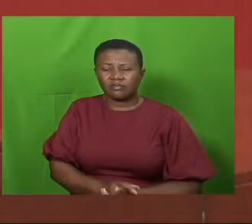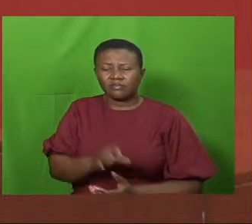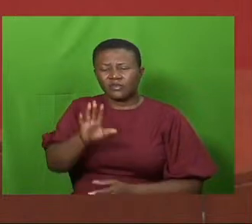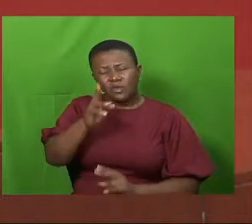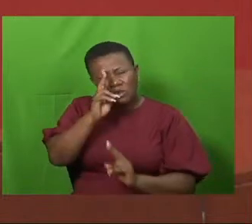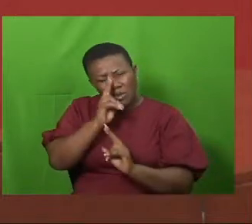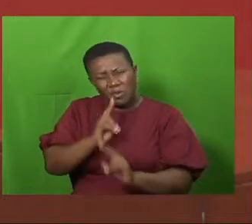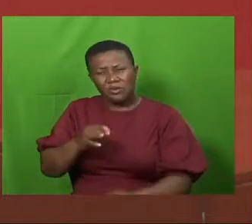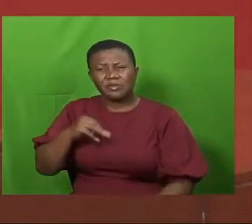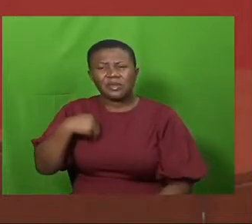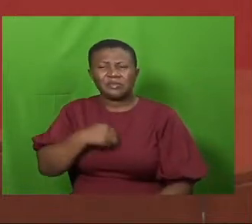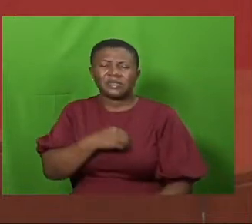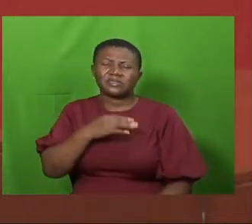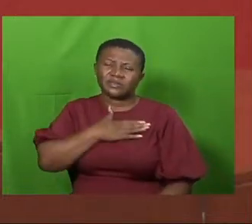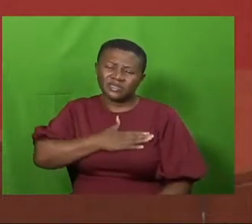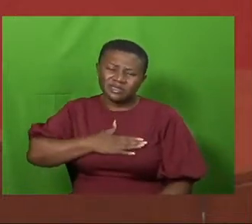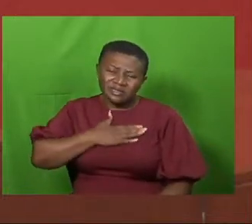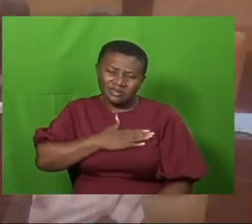please.